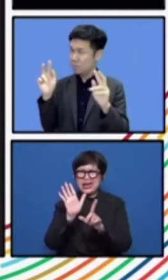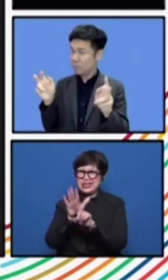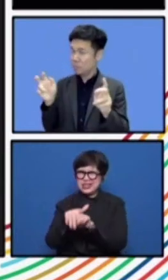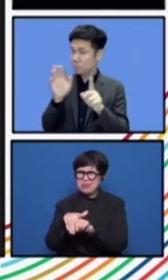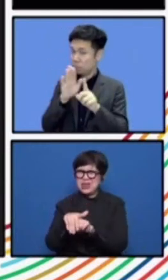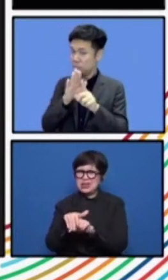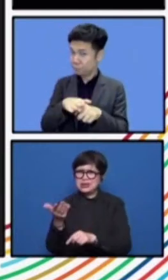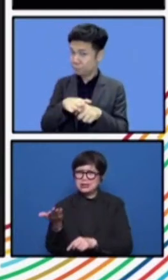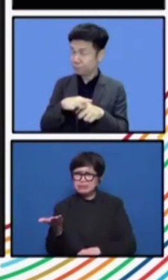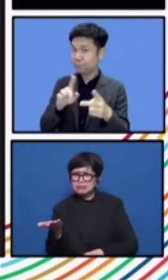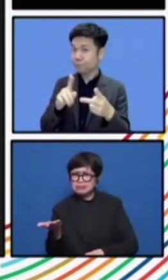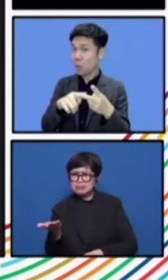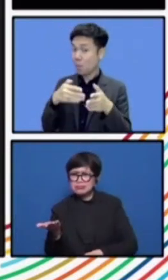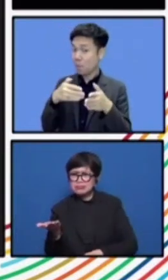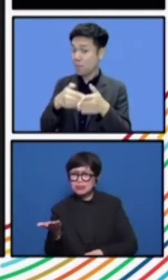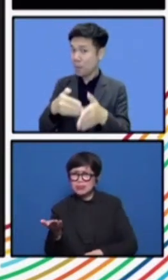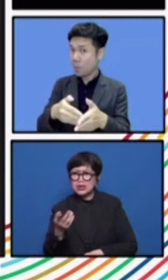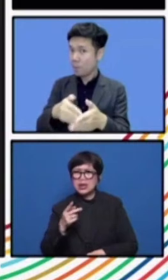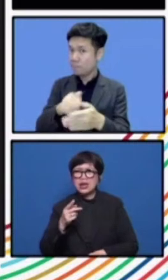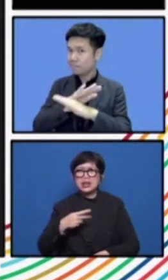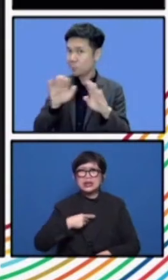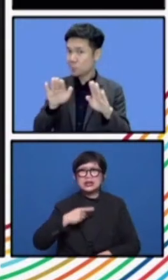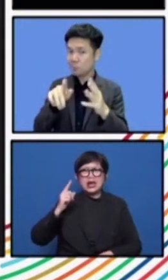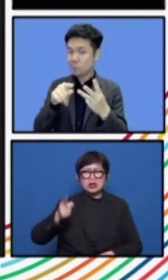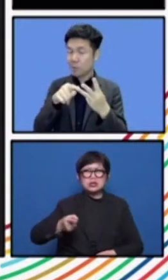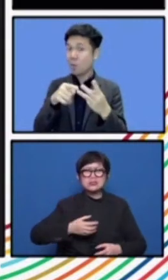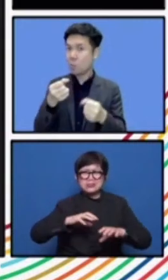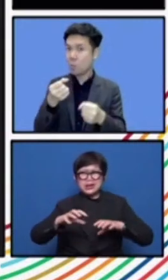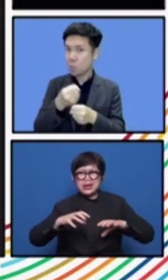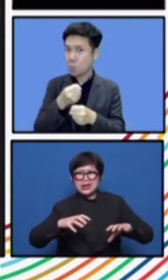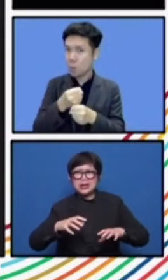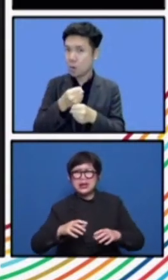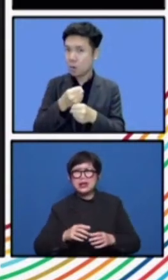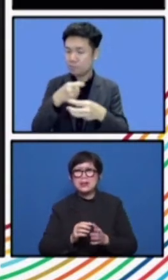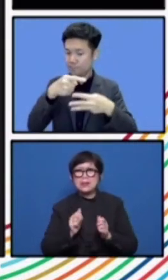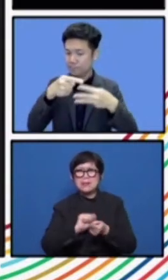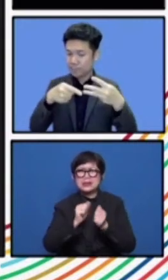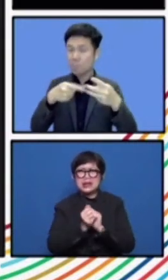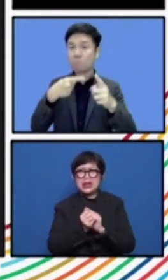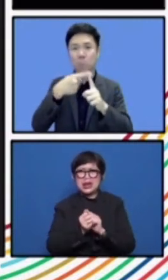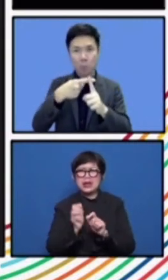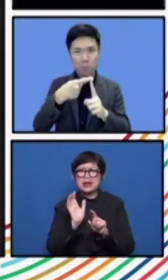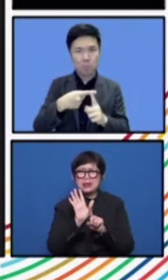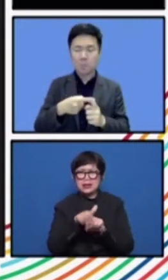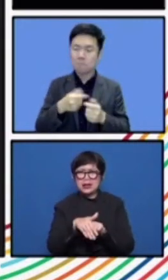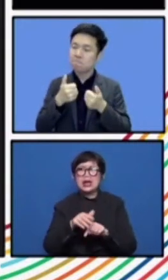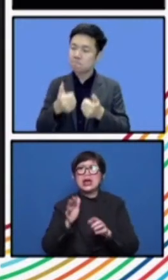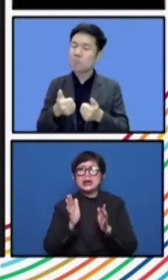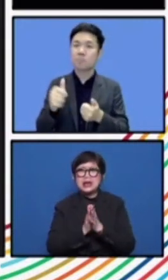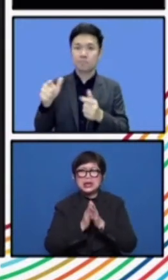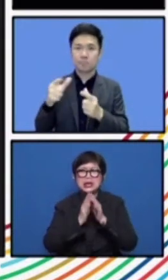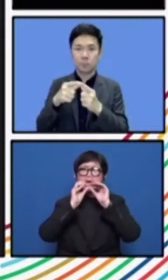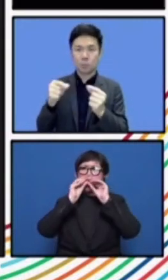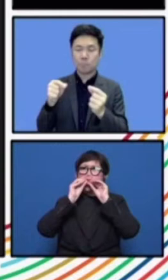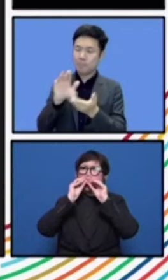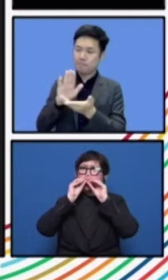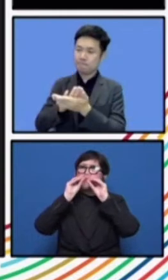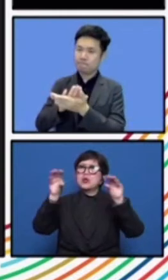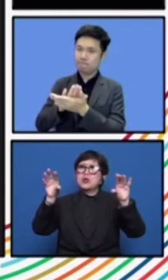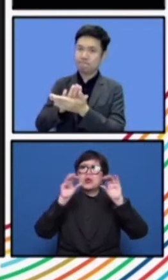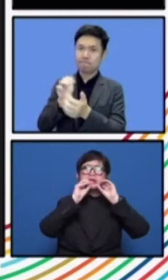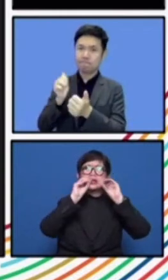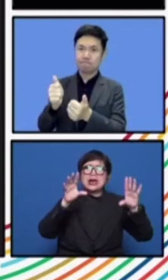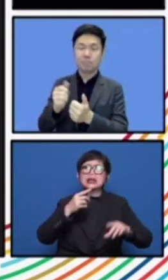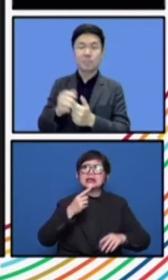Redevelopment and promotion of employment were cited as positive aspects the views and the documentation